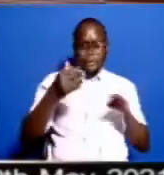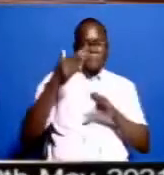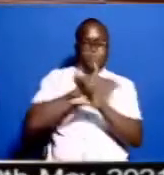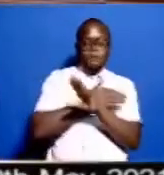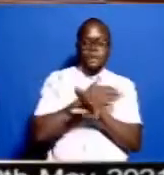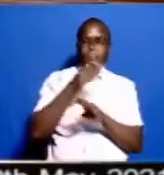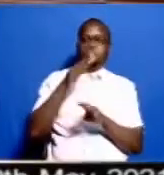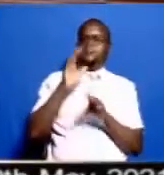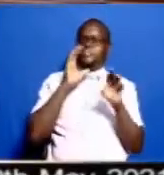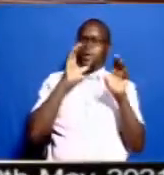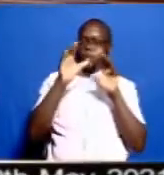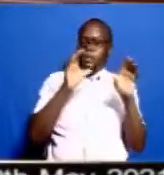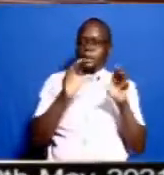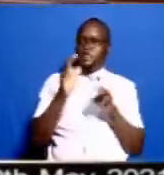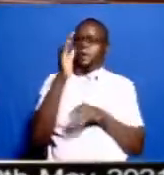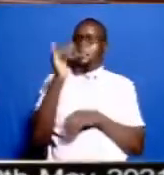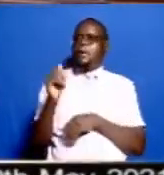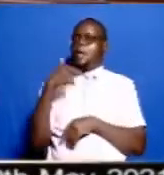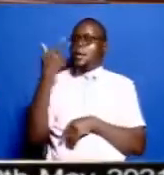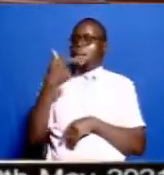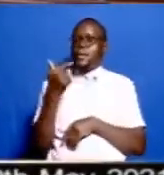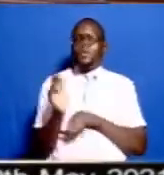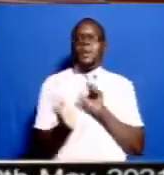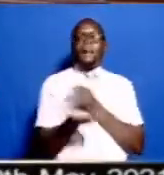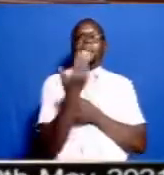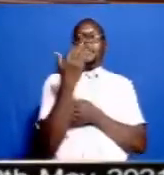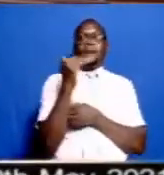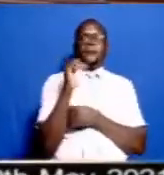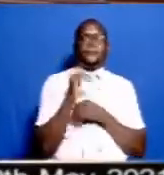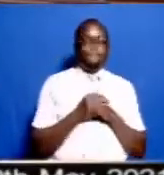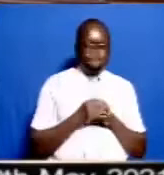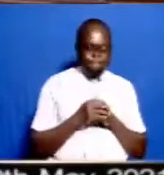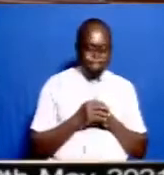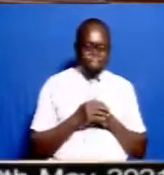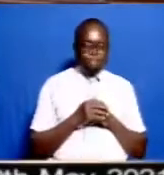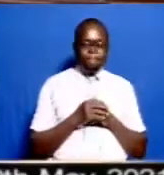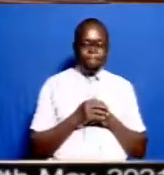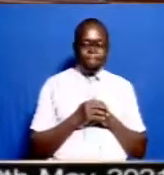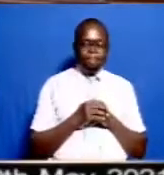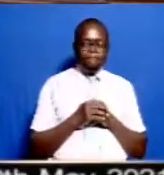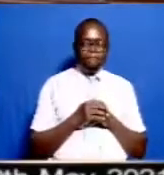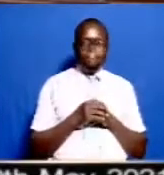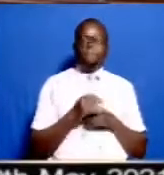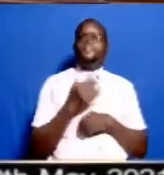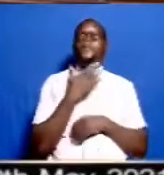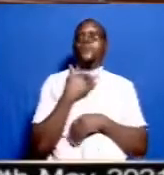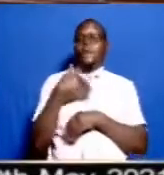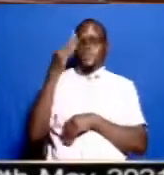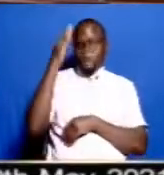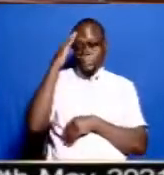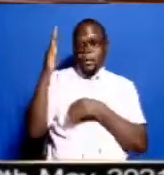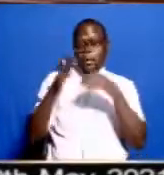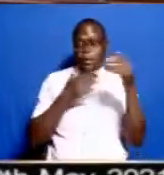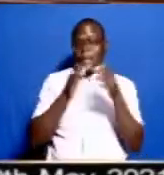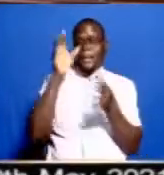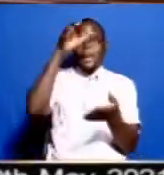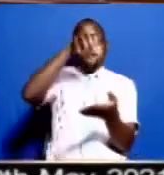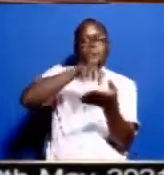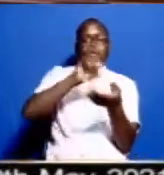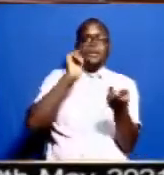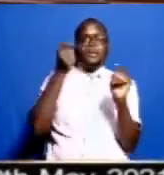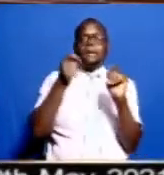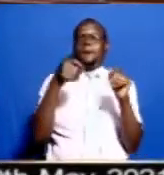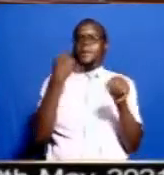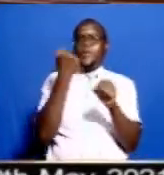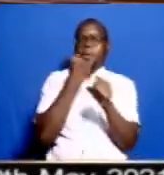a communication earlier in the morning by the Speaker, and would like to know whether the position has since changed, whether